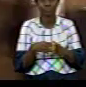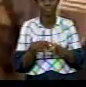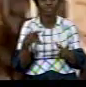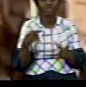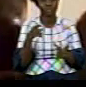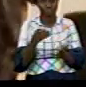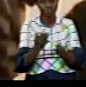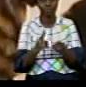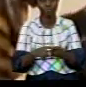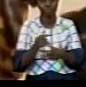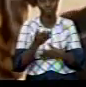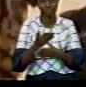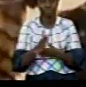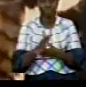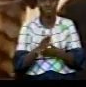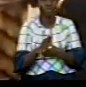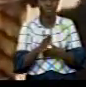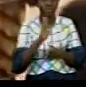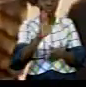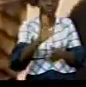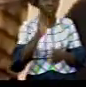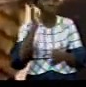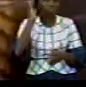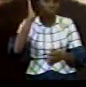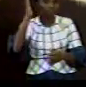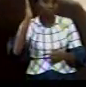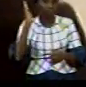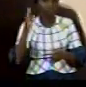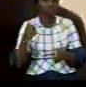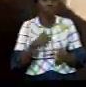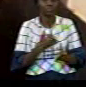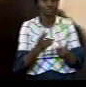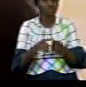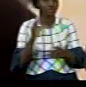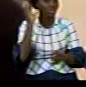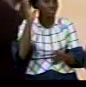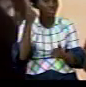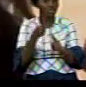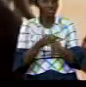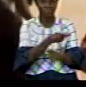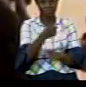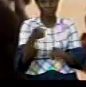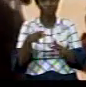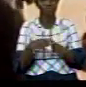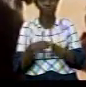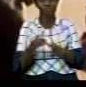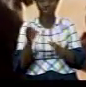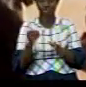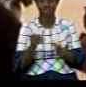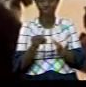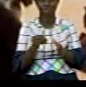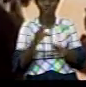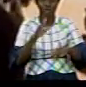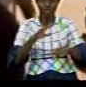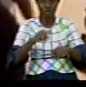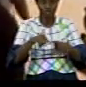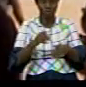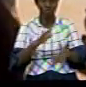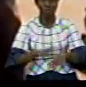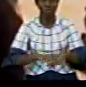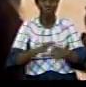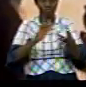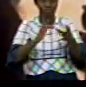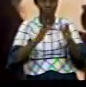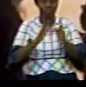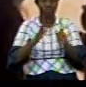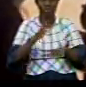testimony we want to read from you we are waiting for you right here so go online go on the comment section right now if you are